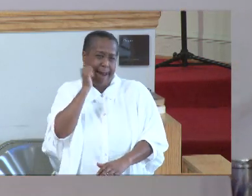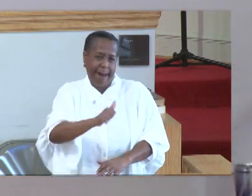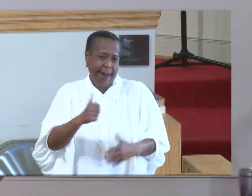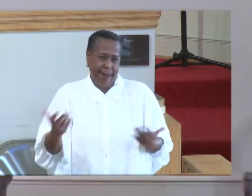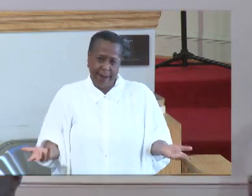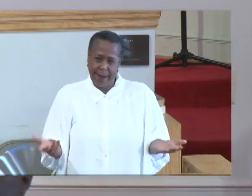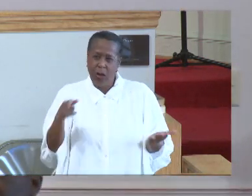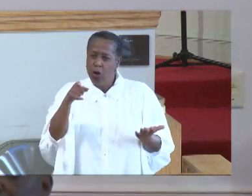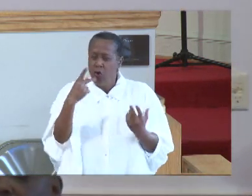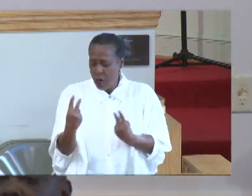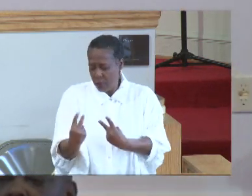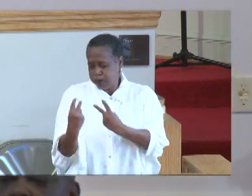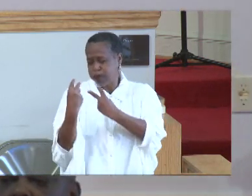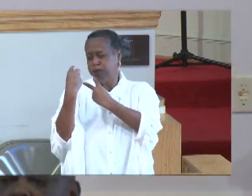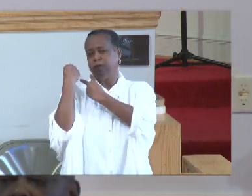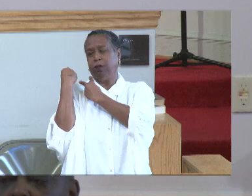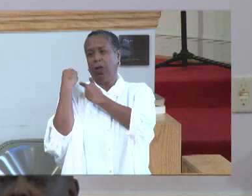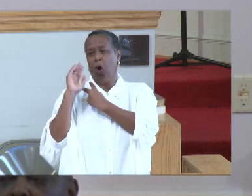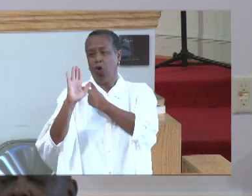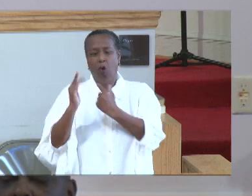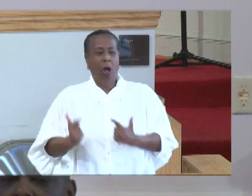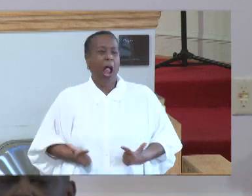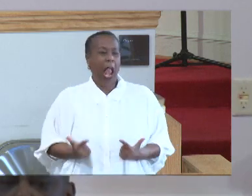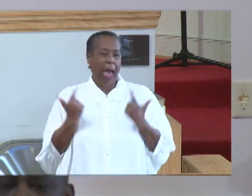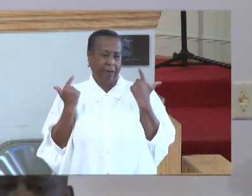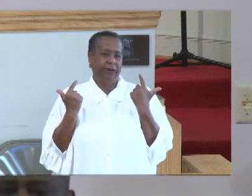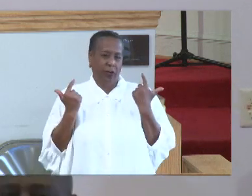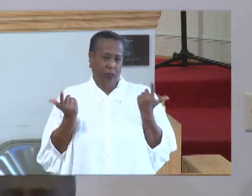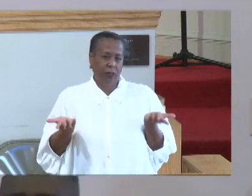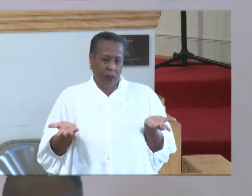Just look back over your life.